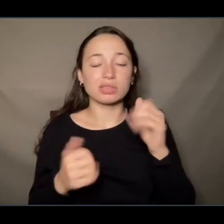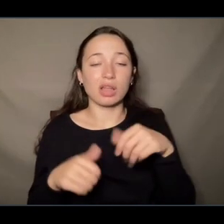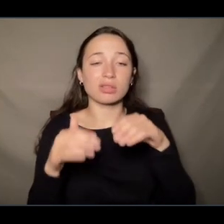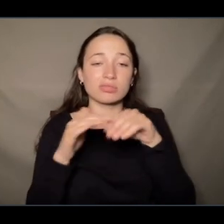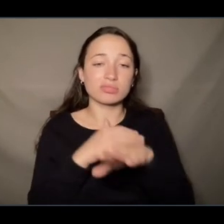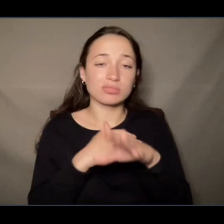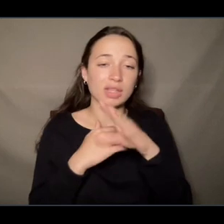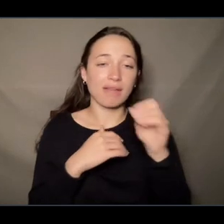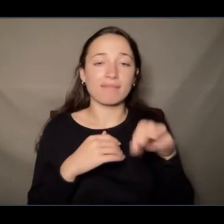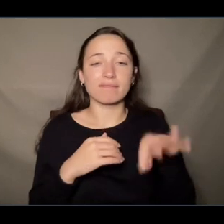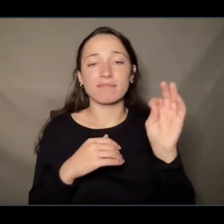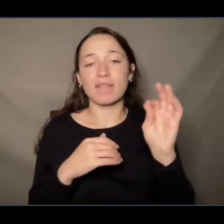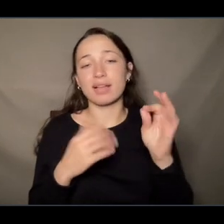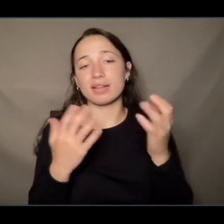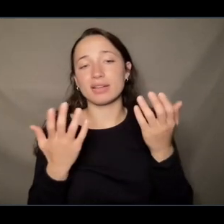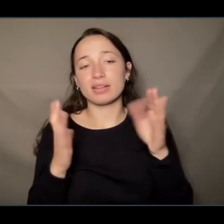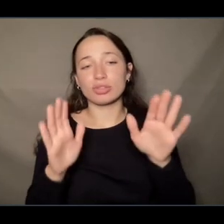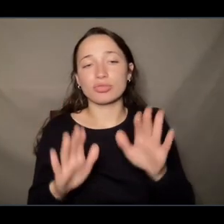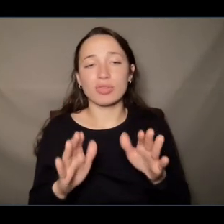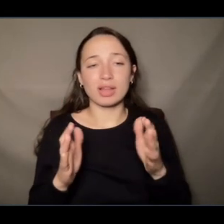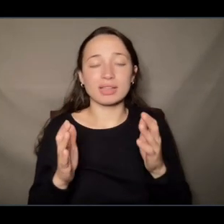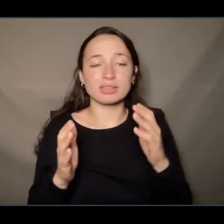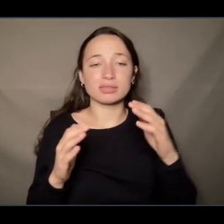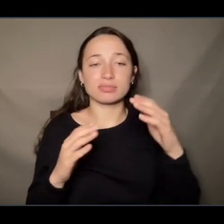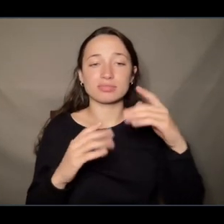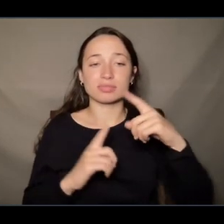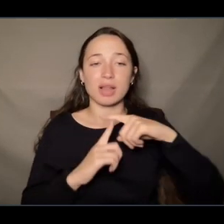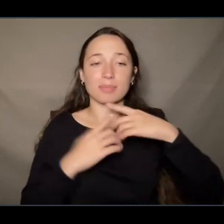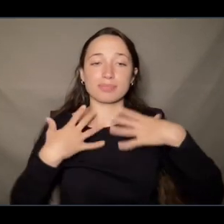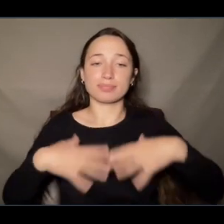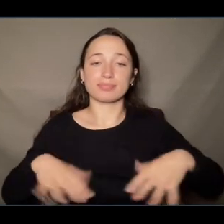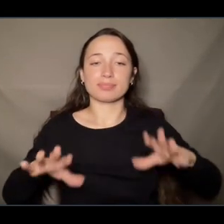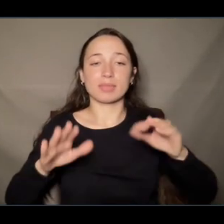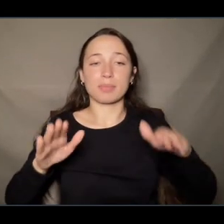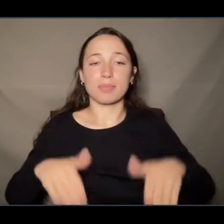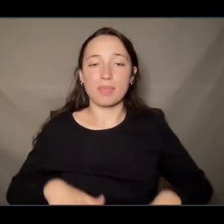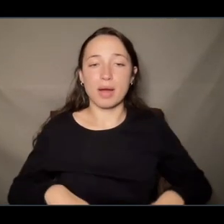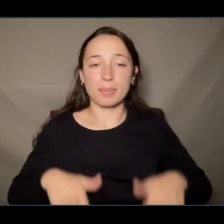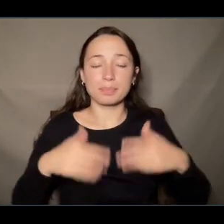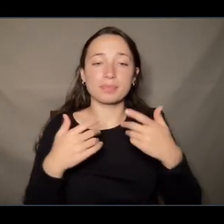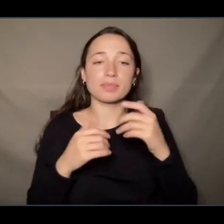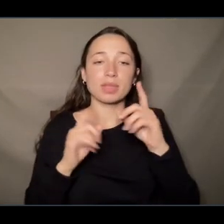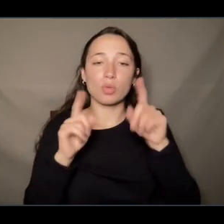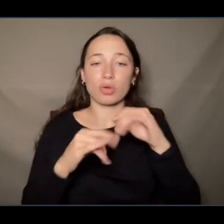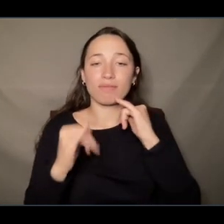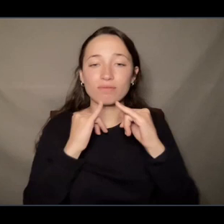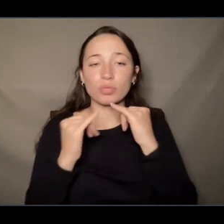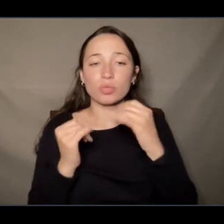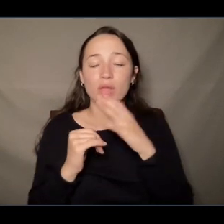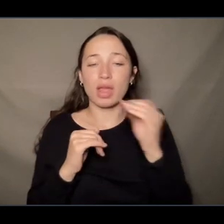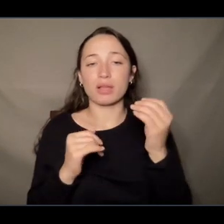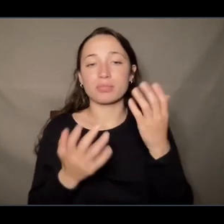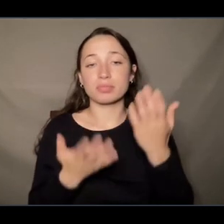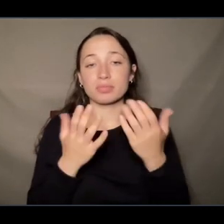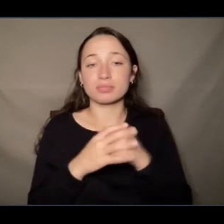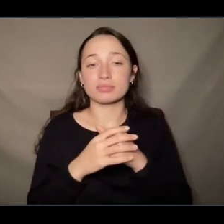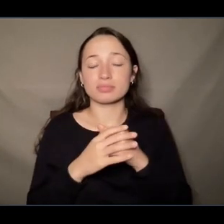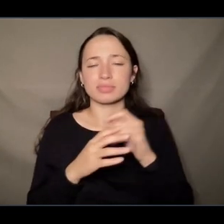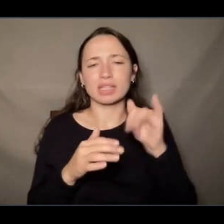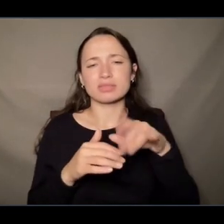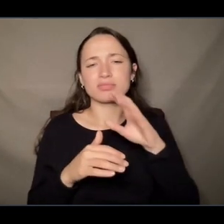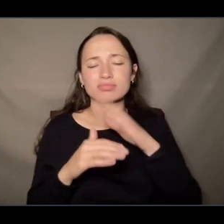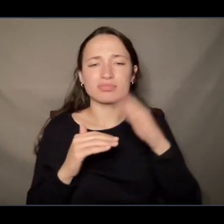can go in there and they can find a great top and bottom and go to their interview. And you know,